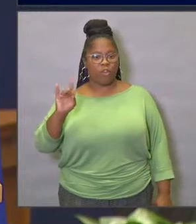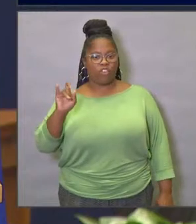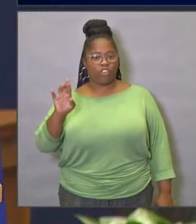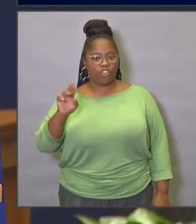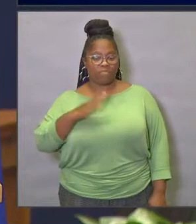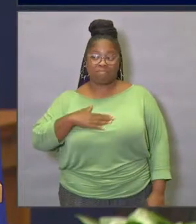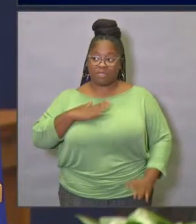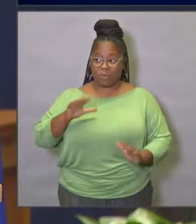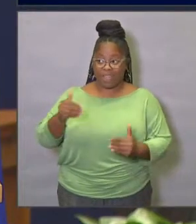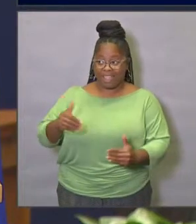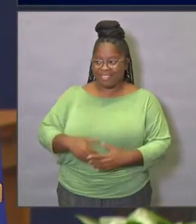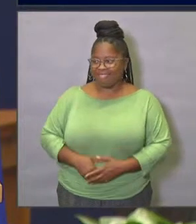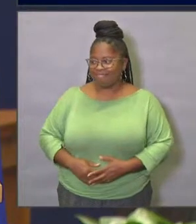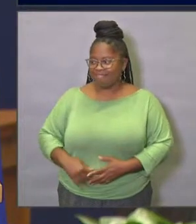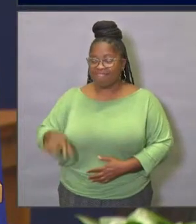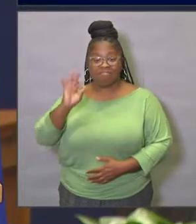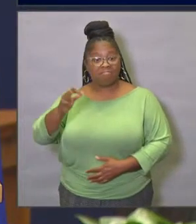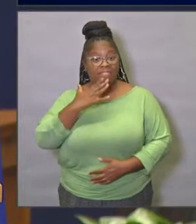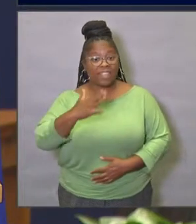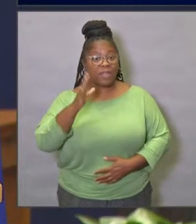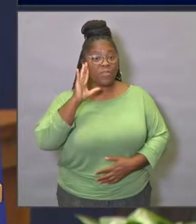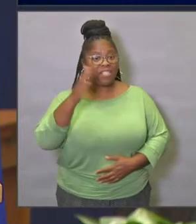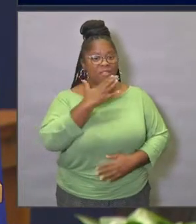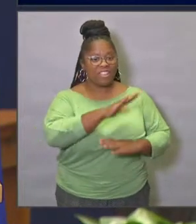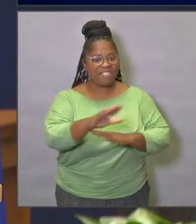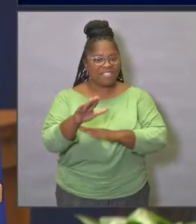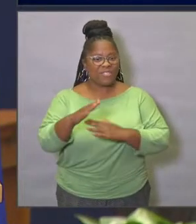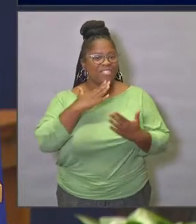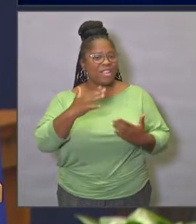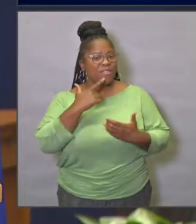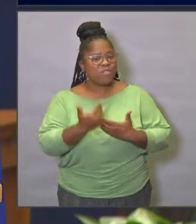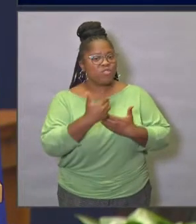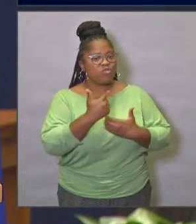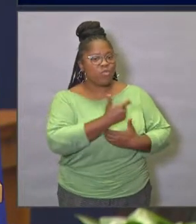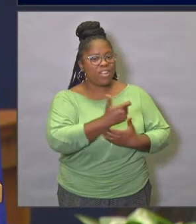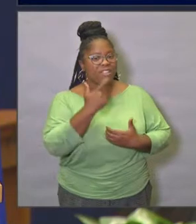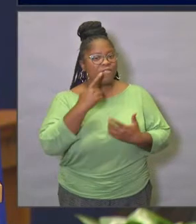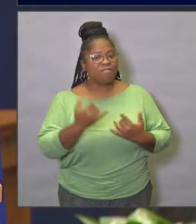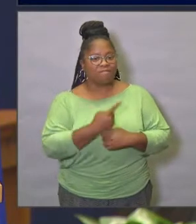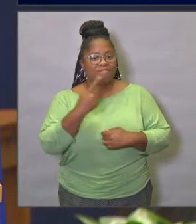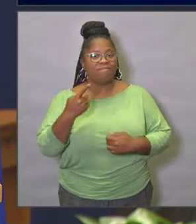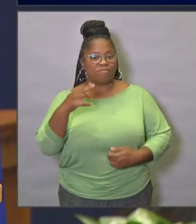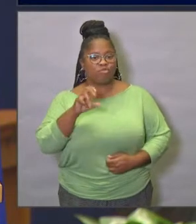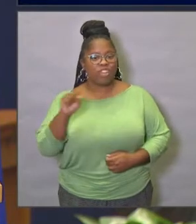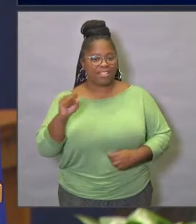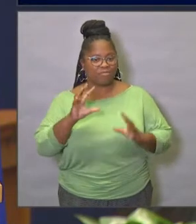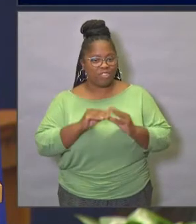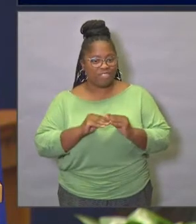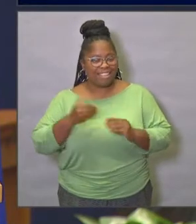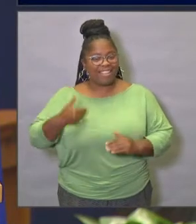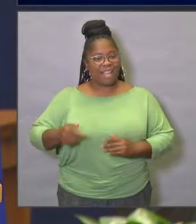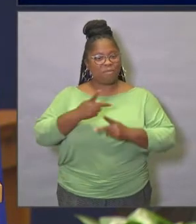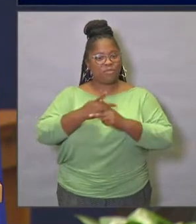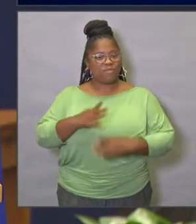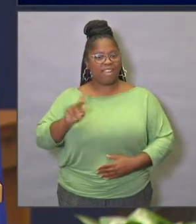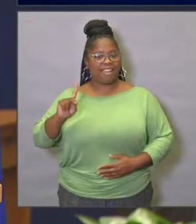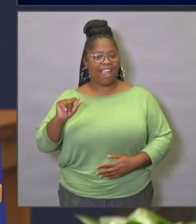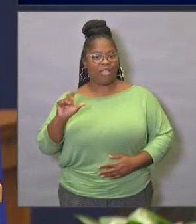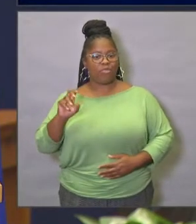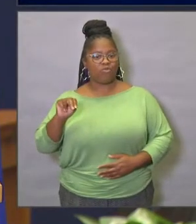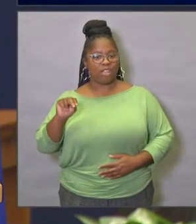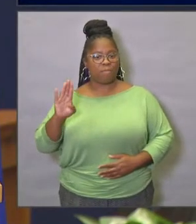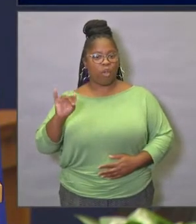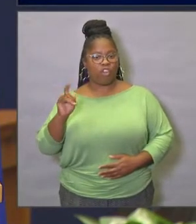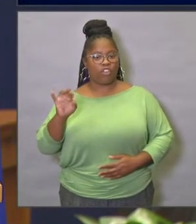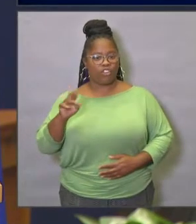Ma'am. Thank you. Hello and good afternoon. Thank you for joining us for today's press briefing. I'm Supervisor Catherine Barger, Chair of the Los Angeles County